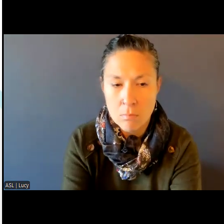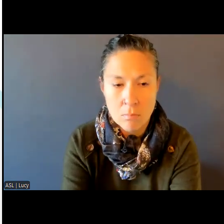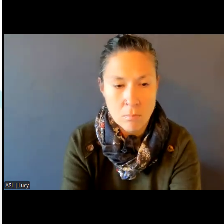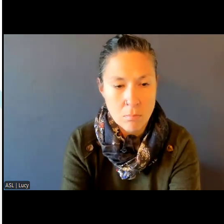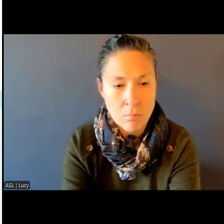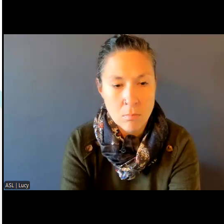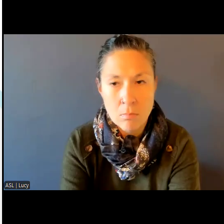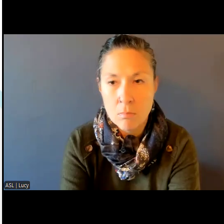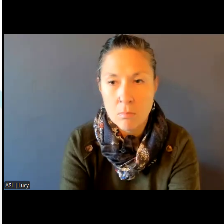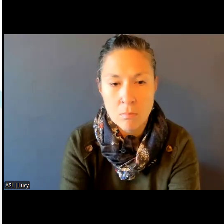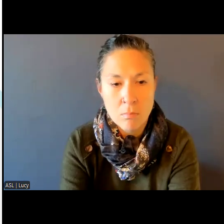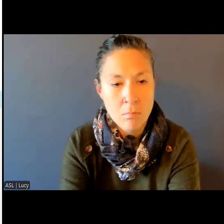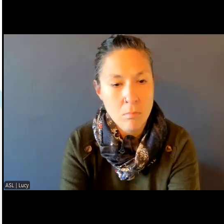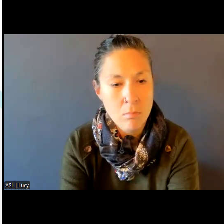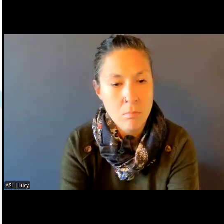We're live.